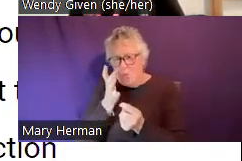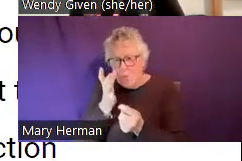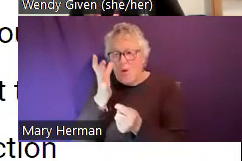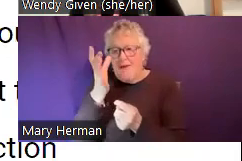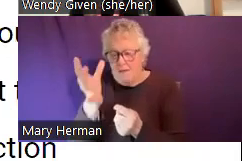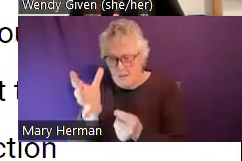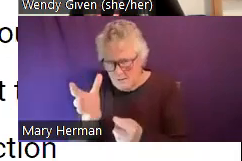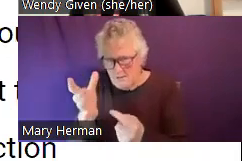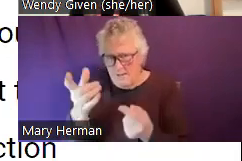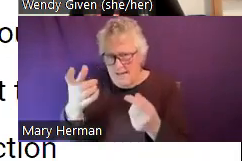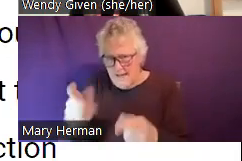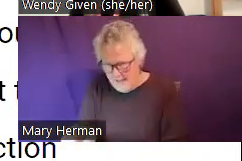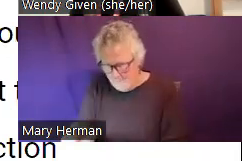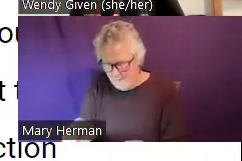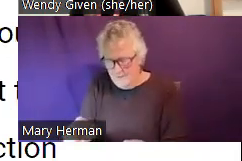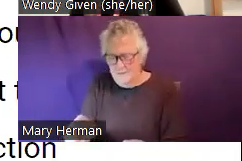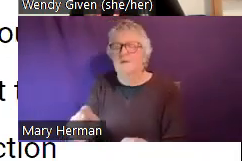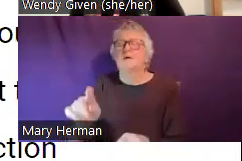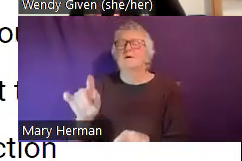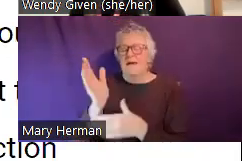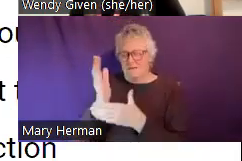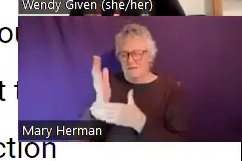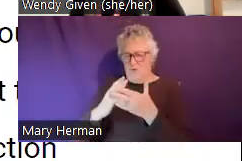the design development process.